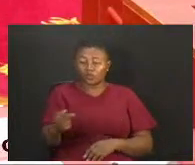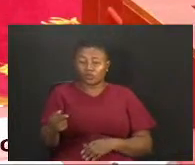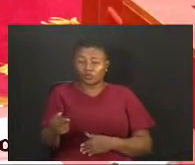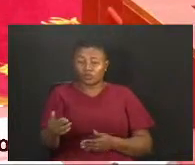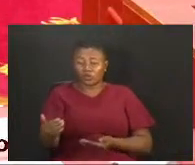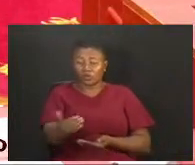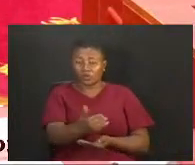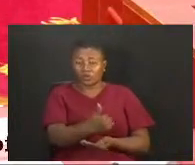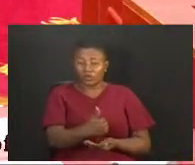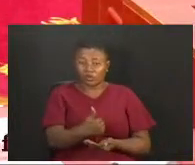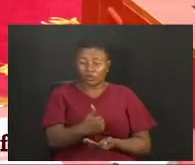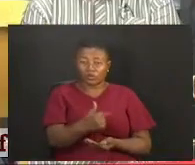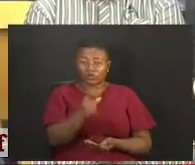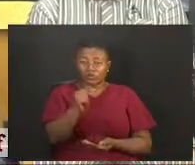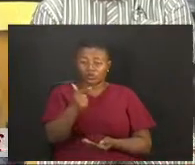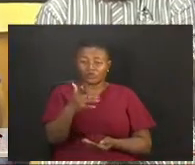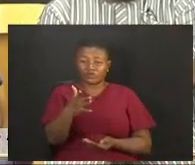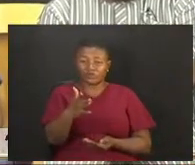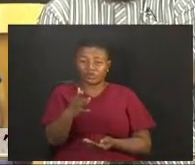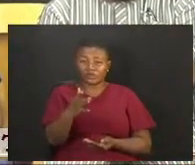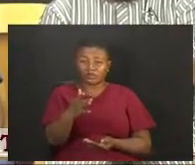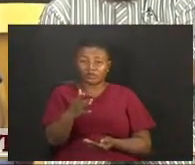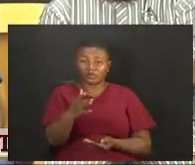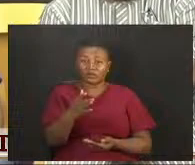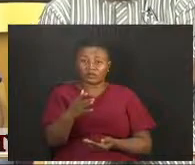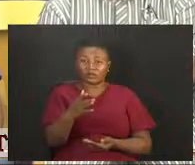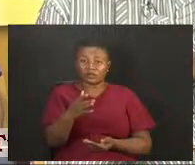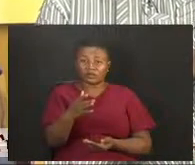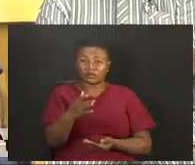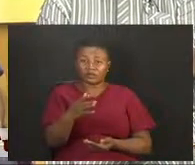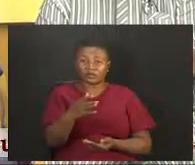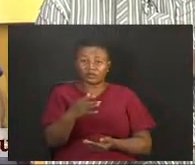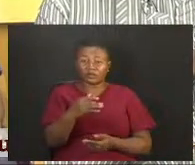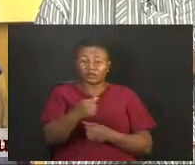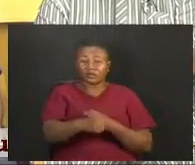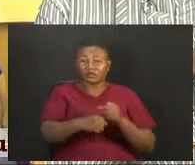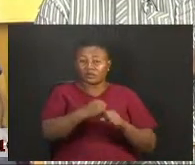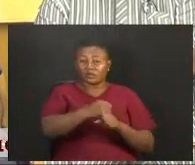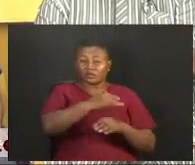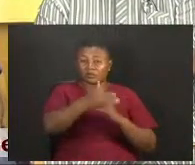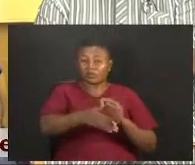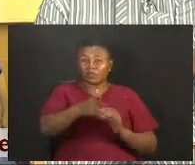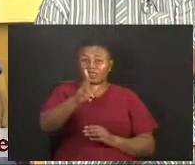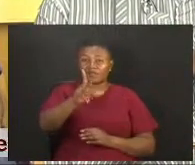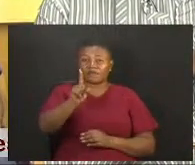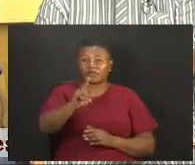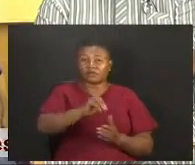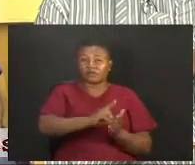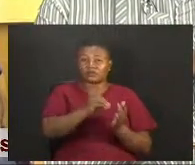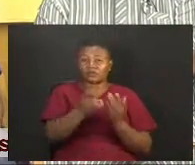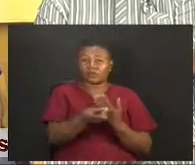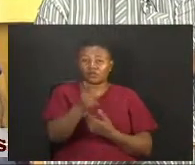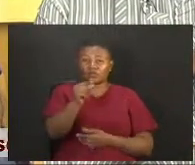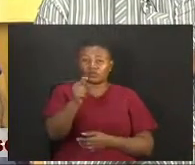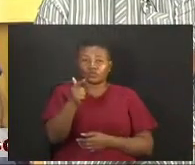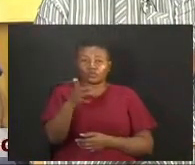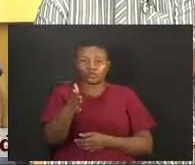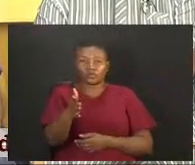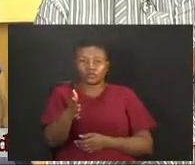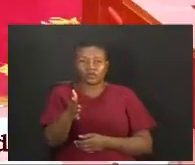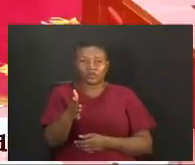2025 fiscal year, the total appropriations for the year ending 31st December 2025